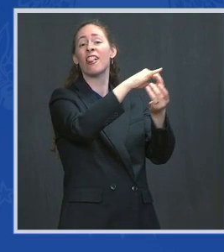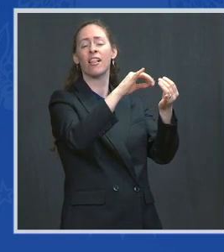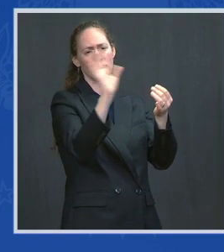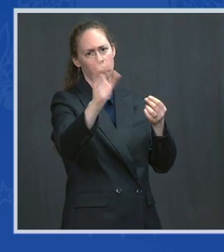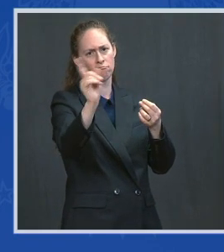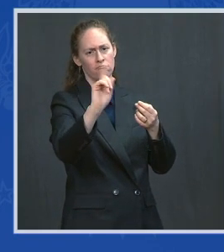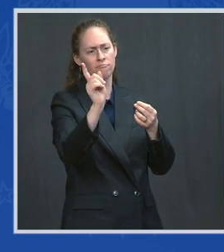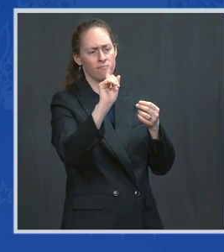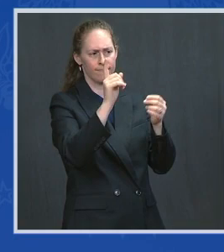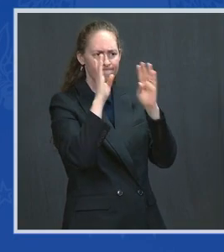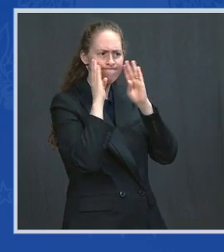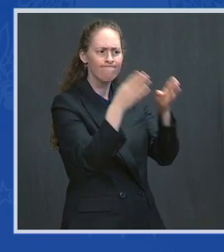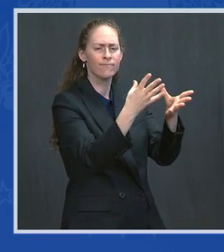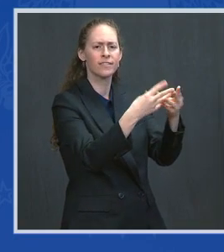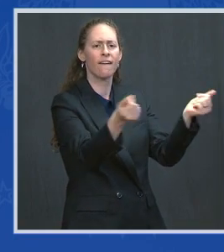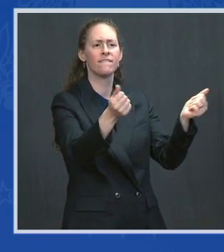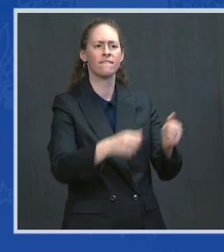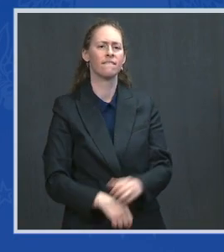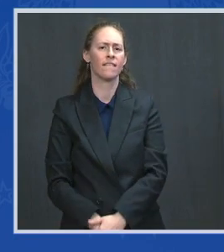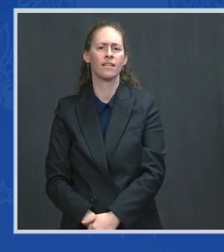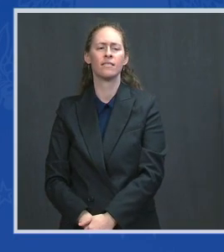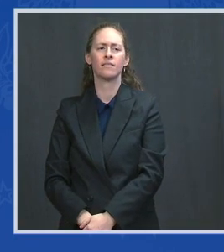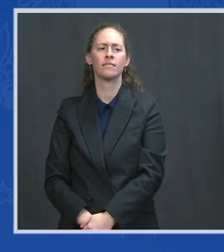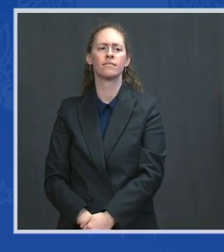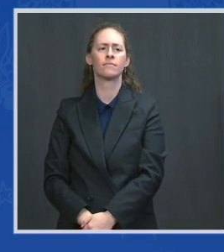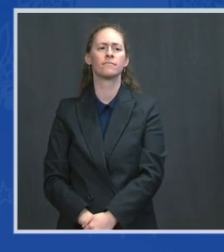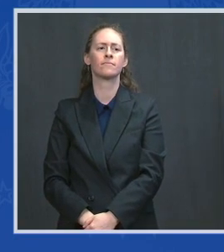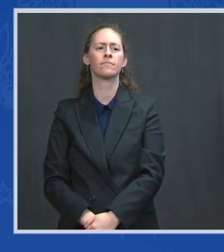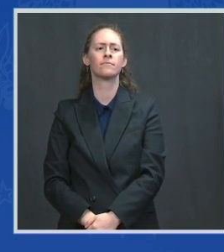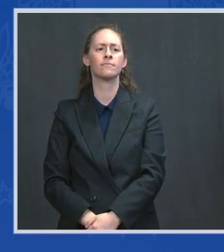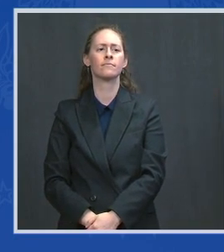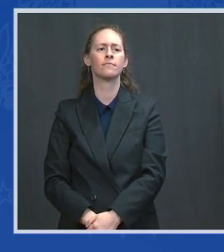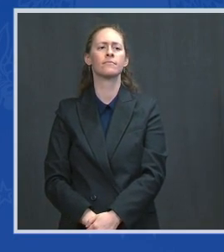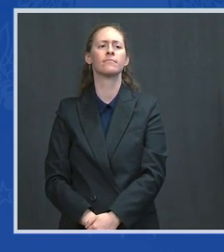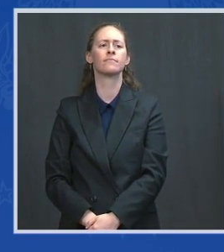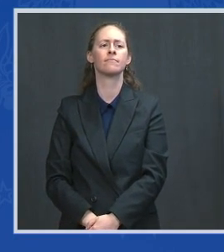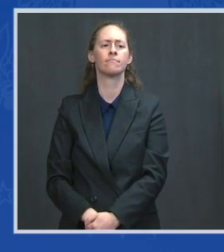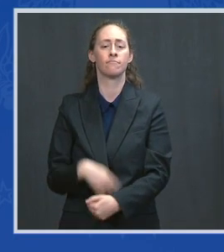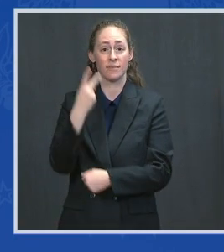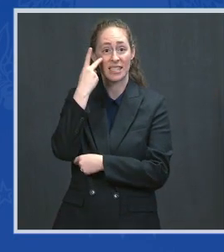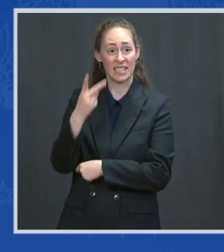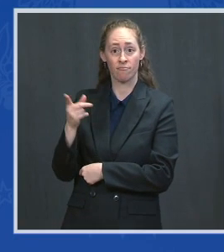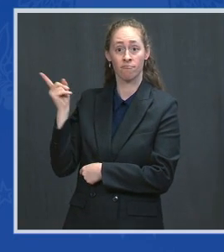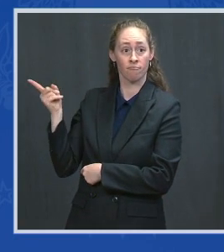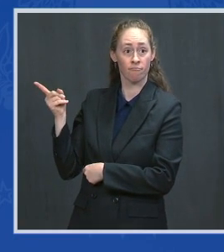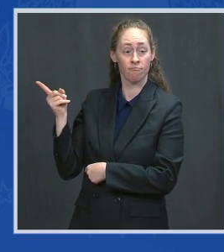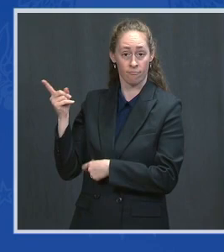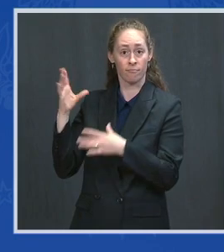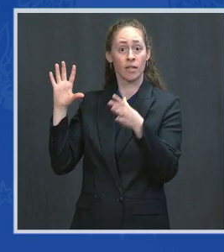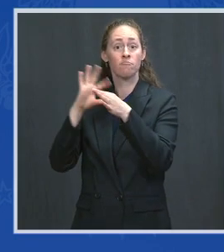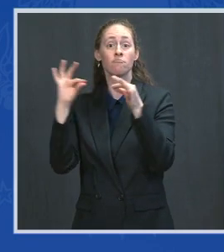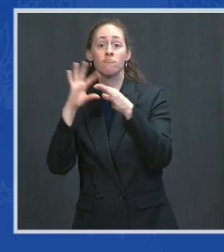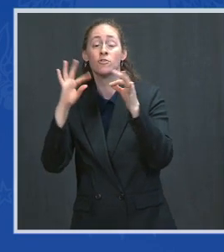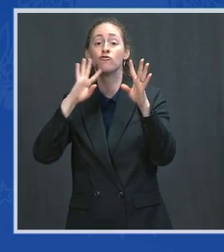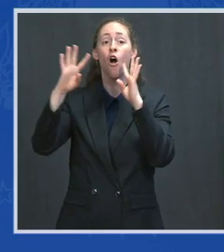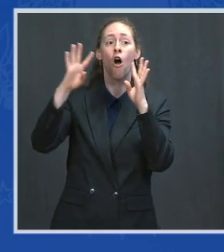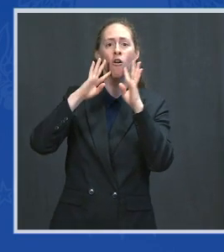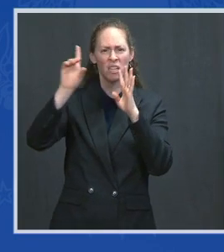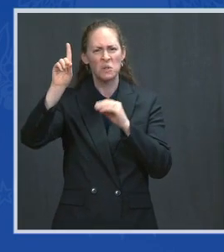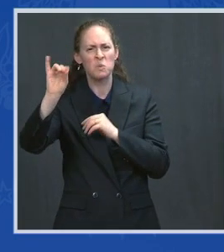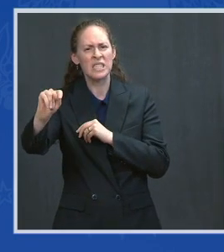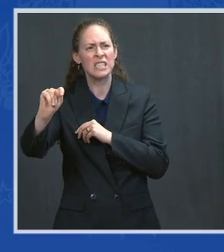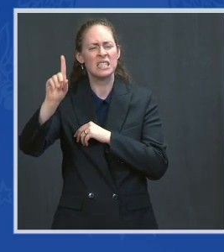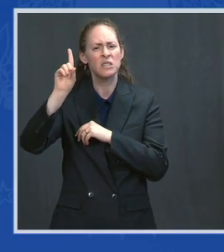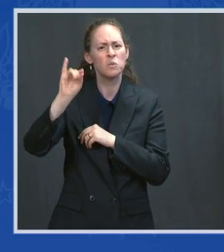seen what you know. His actions match his powerful words. It is my great honor to introduce the President